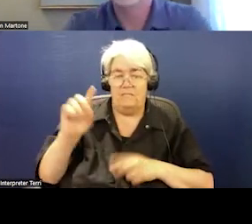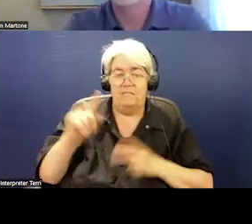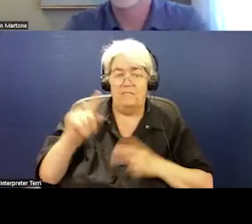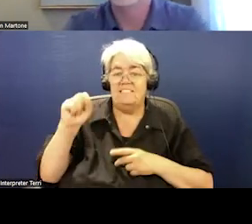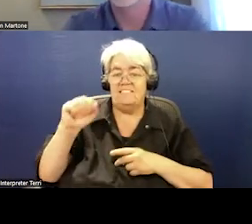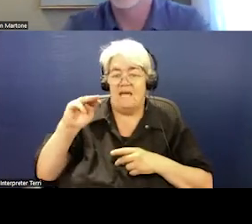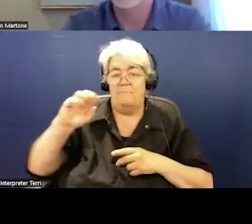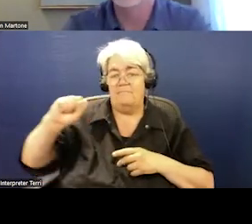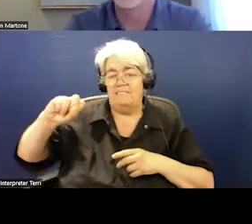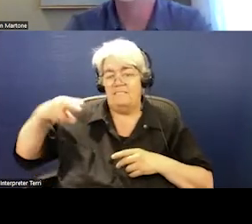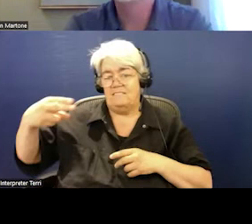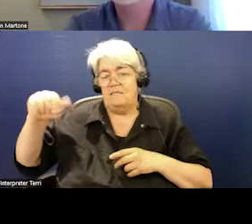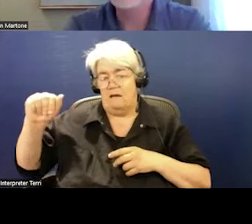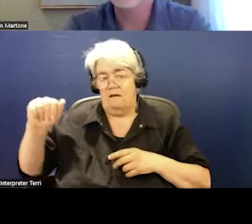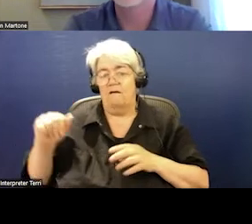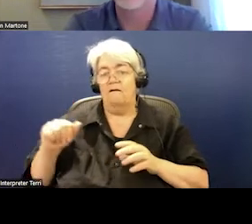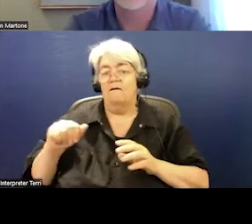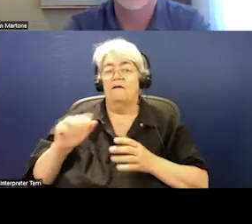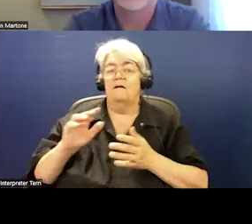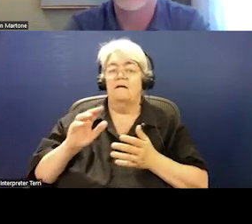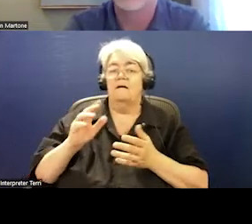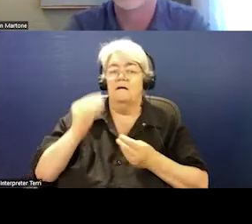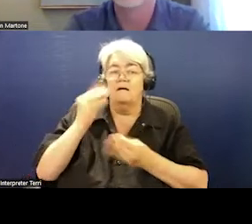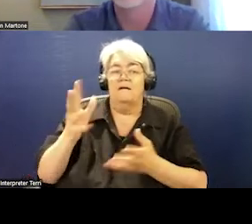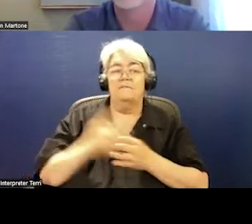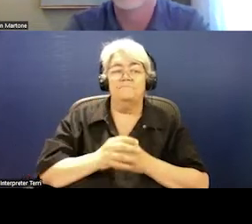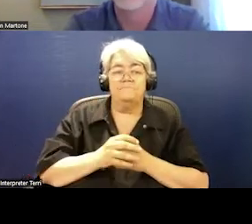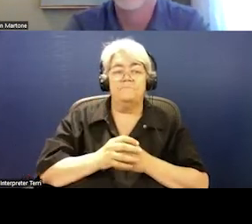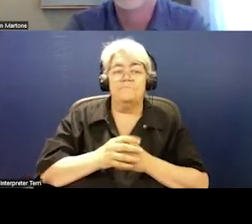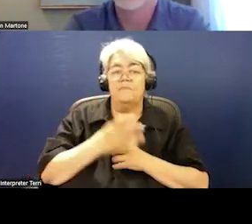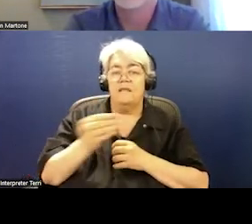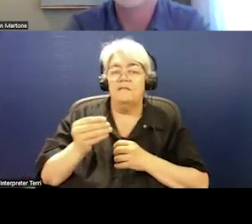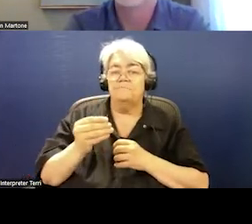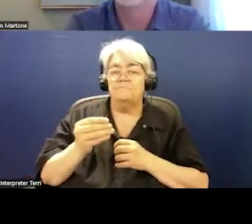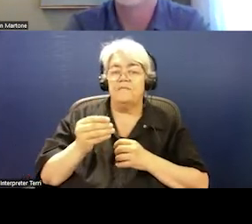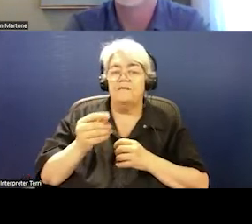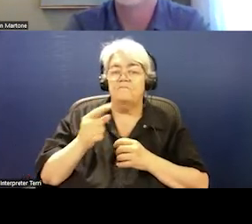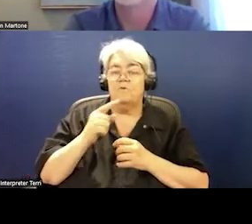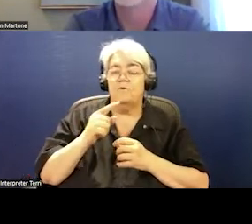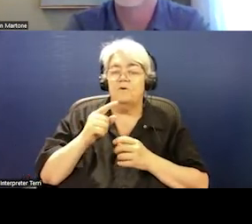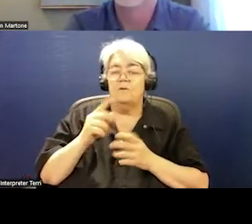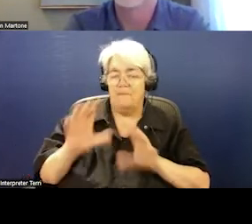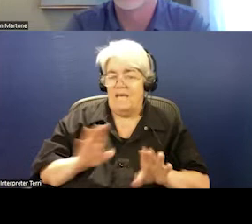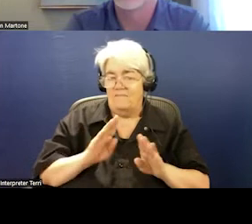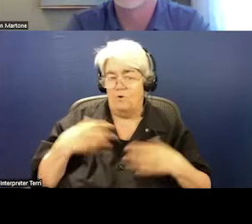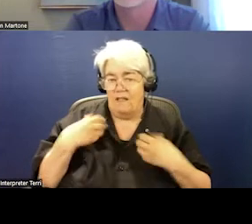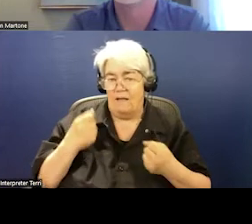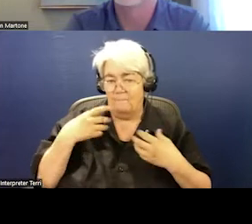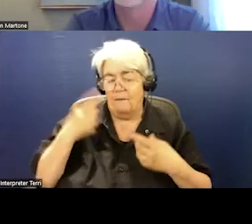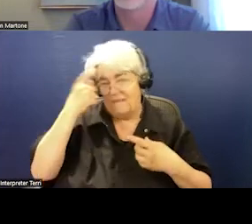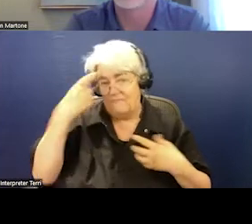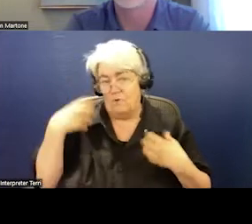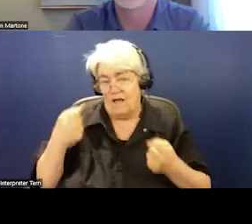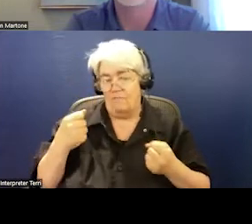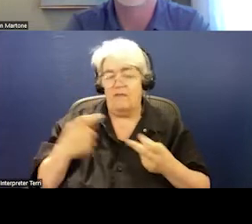that was issued last year, specifically on systems level issues for behavioral health and homelessness systems for